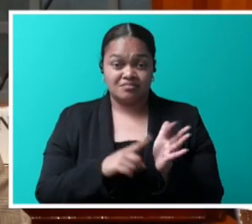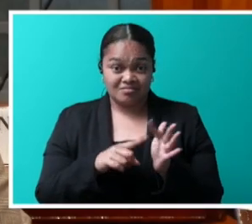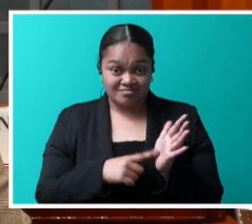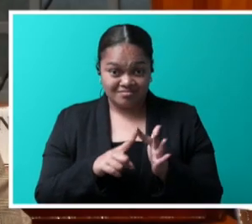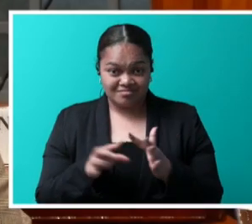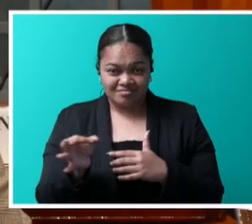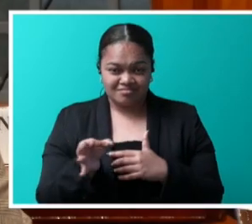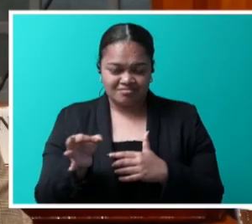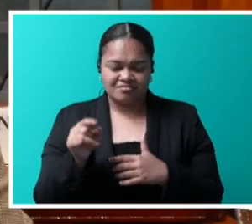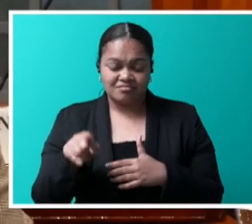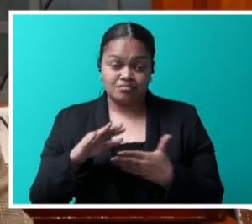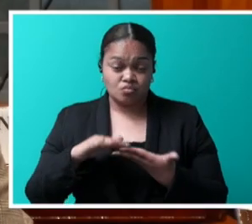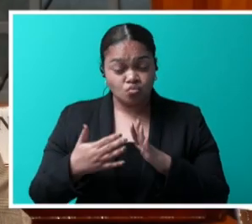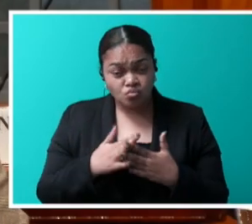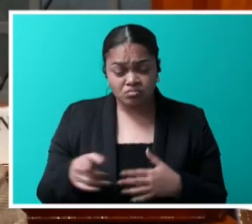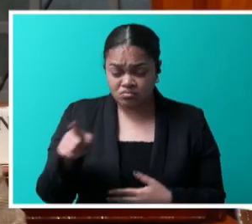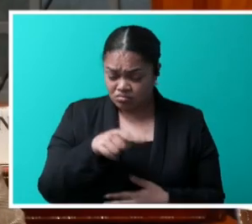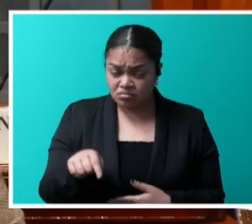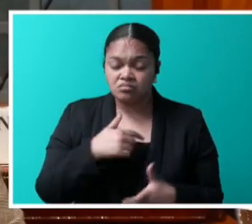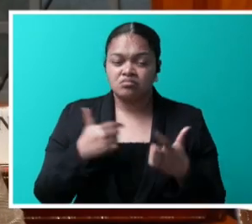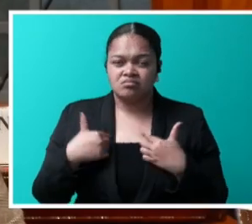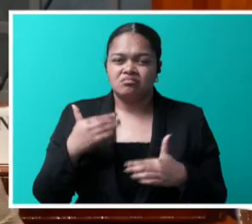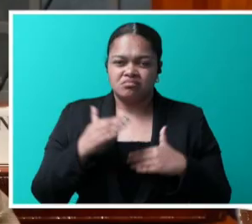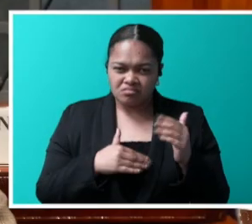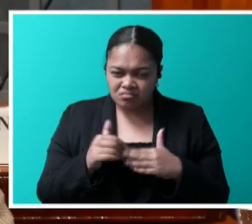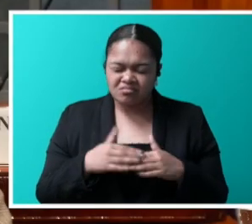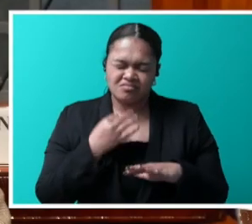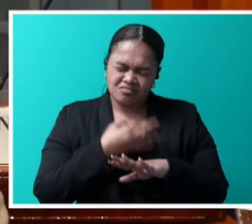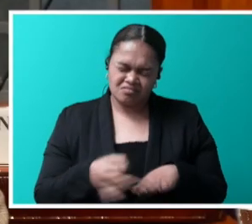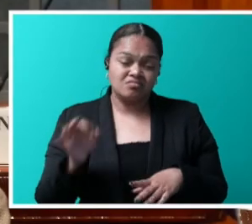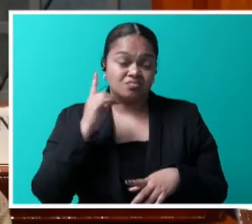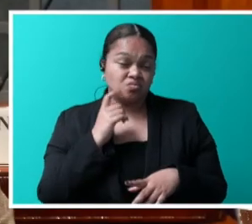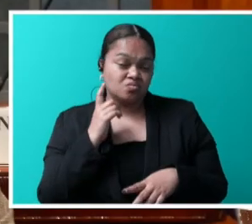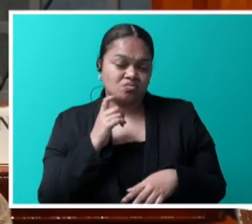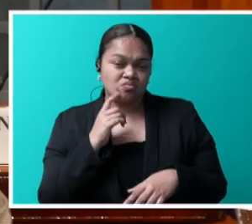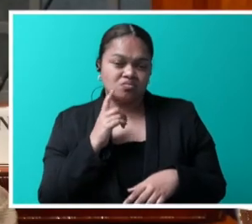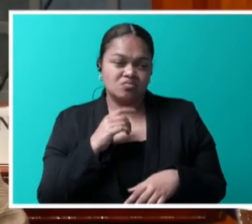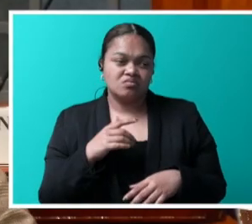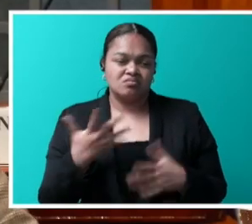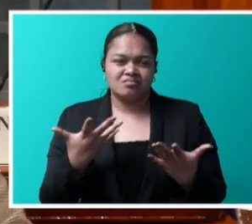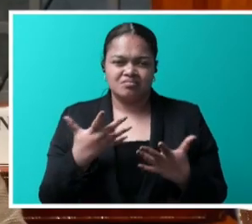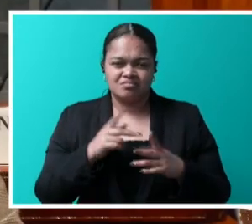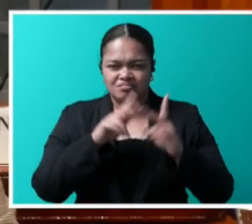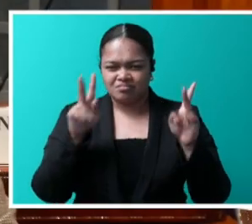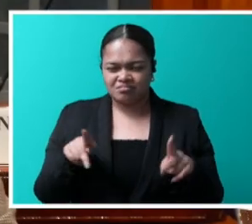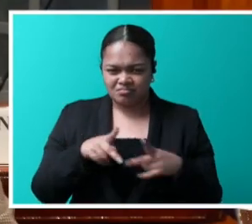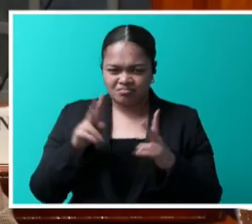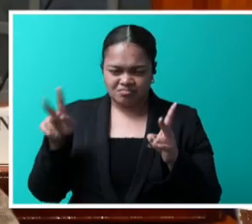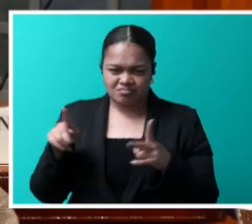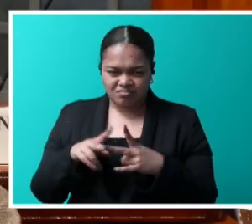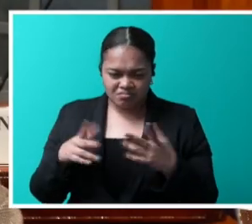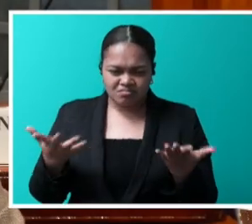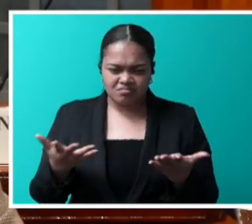communities, we are constructing freshwater infiltration galleries, horizontal